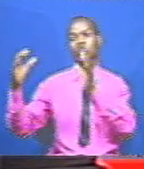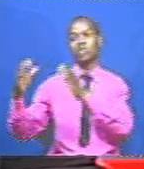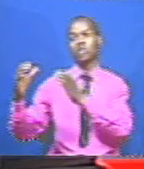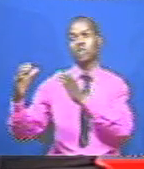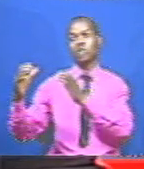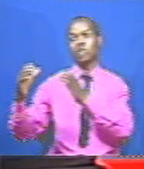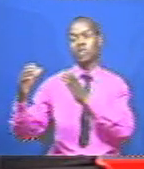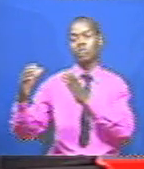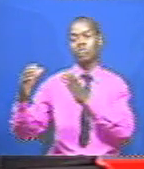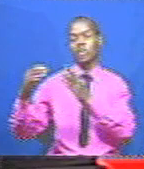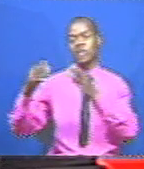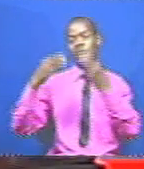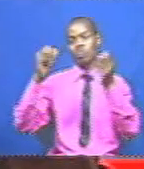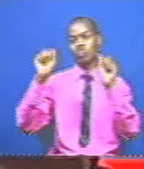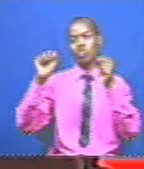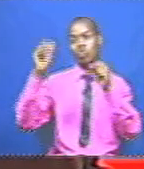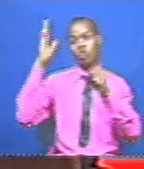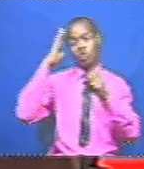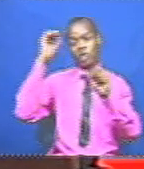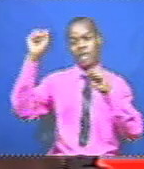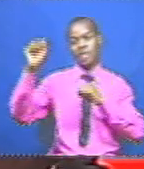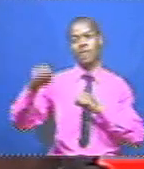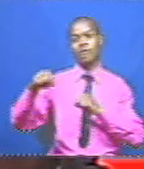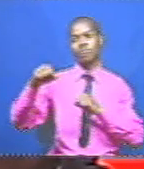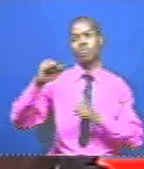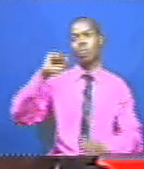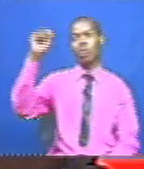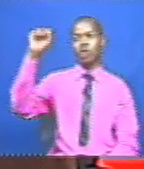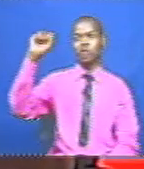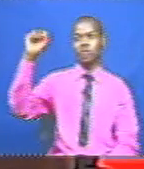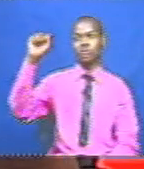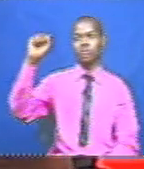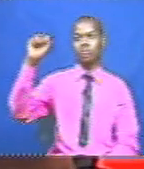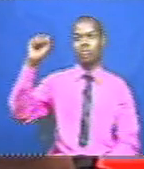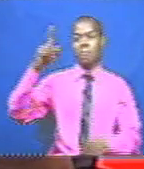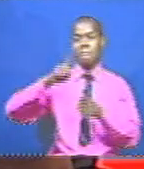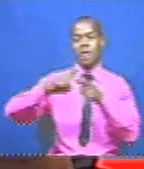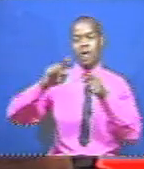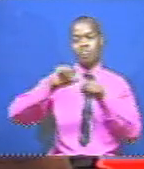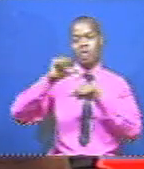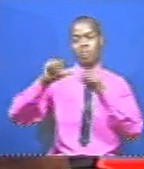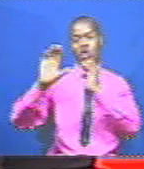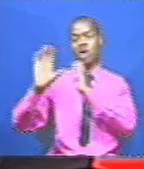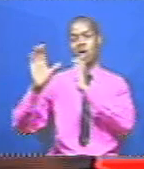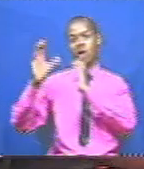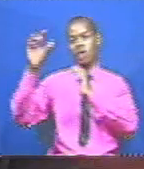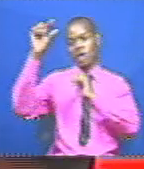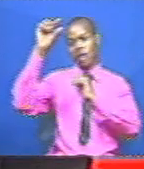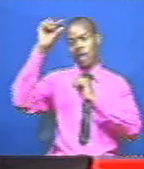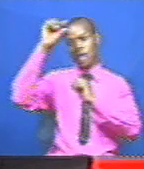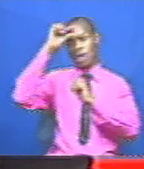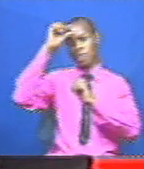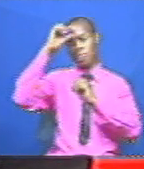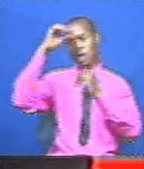bring this to test. That yes, politics, but especially the county governments, they are the lowest of